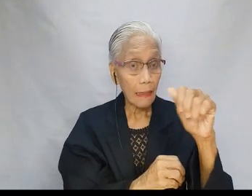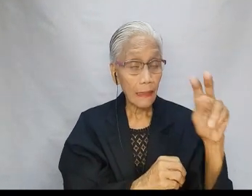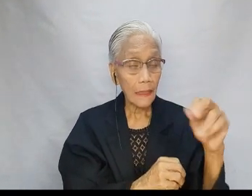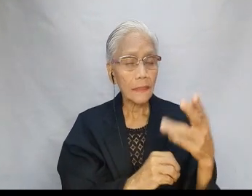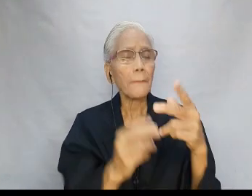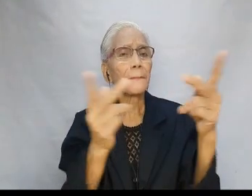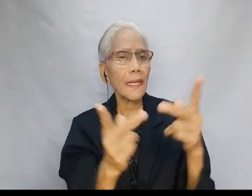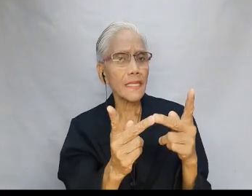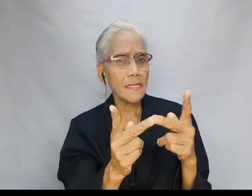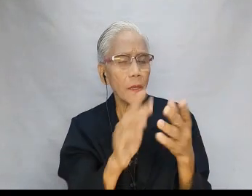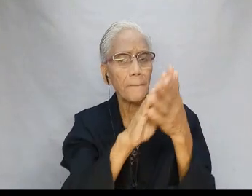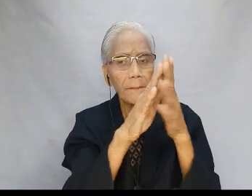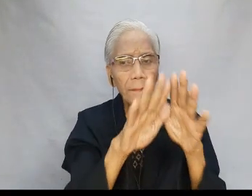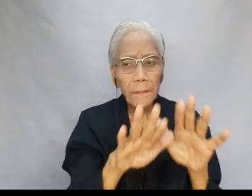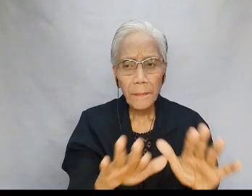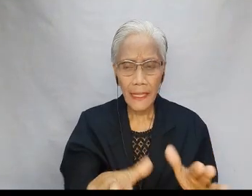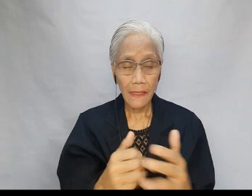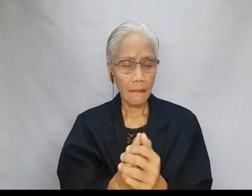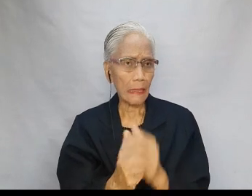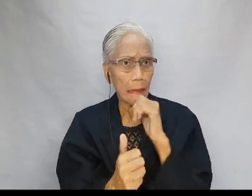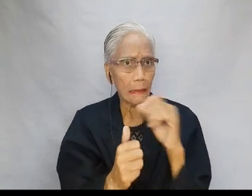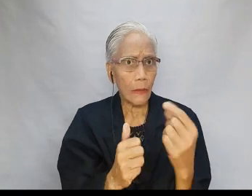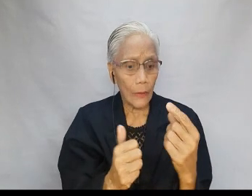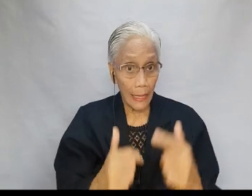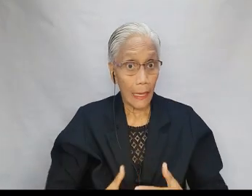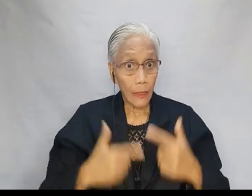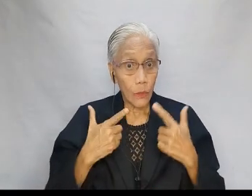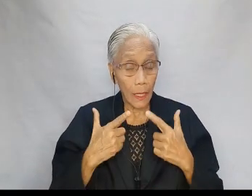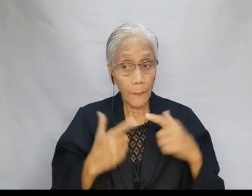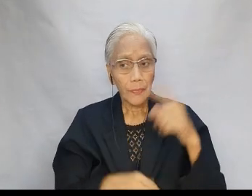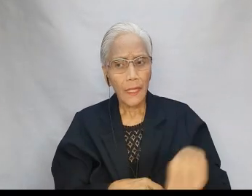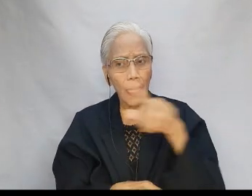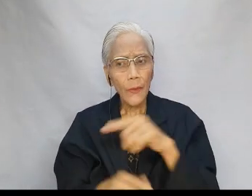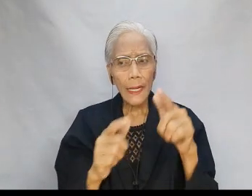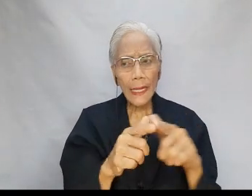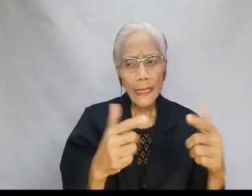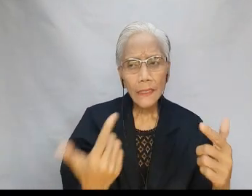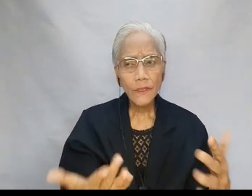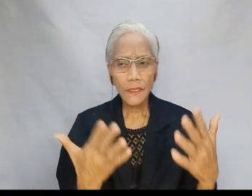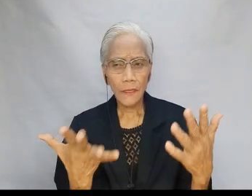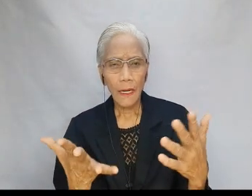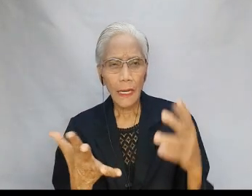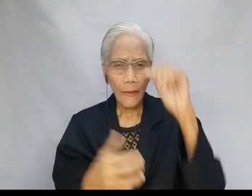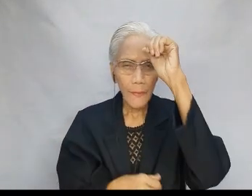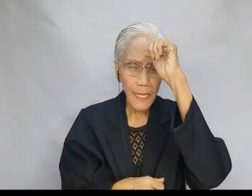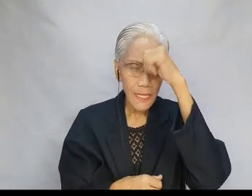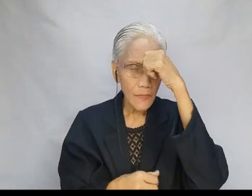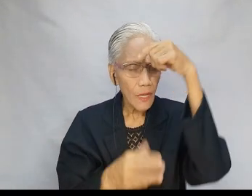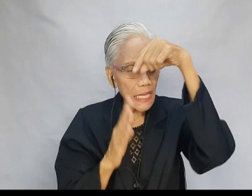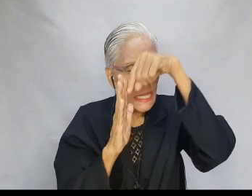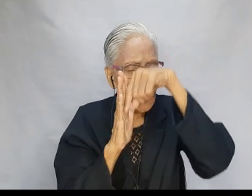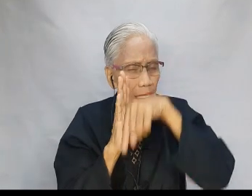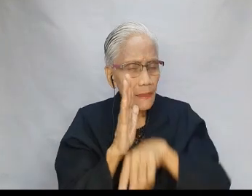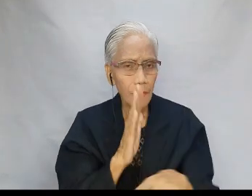a place of peace more than just a dwelling. Our language reminds us of our innermost